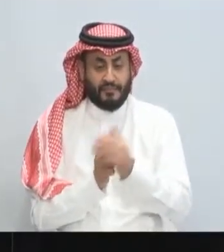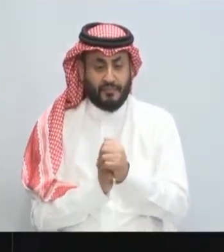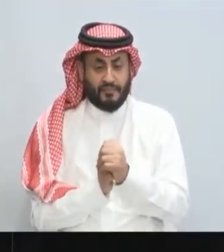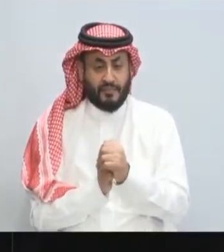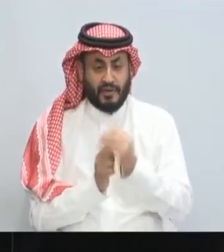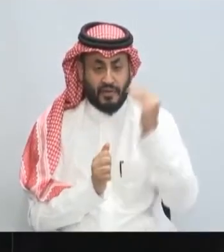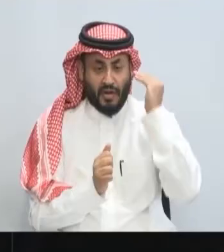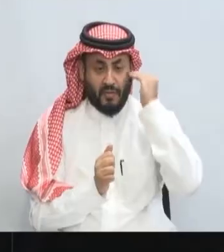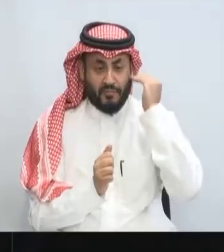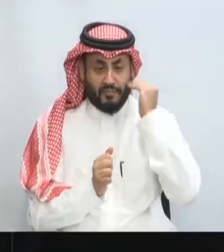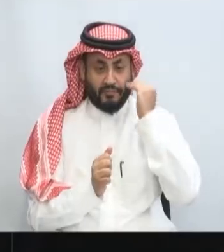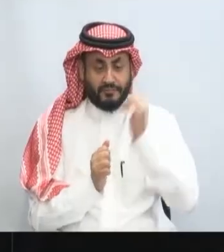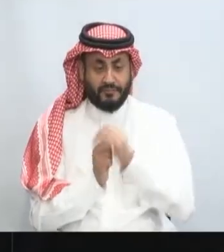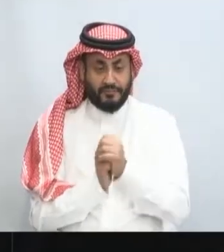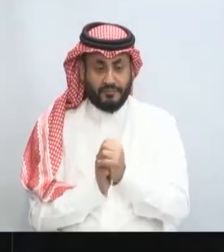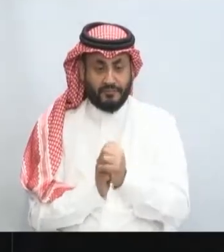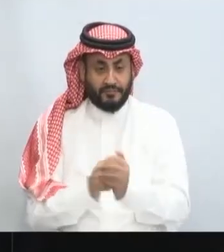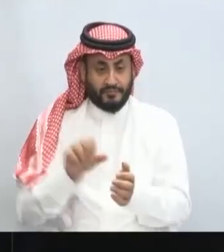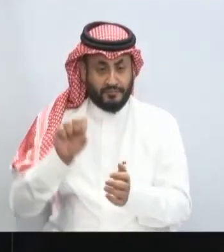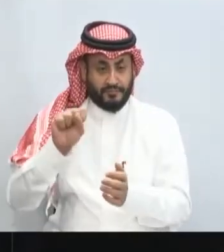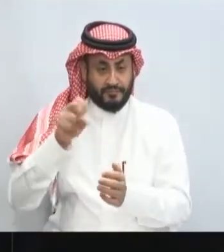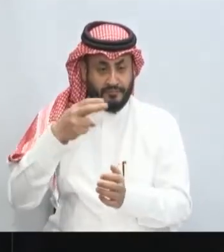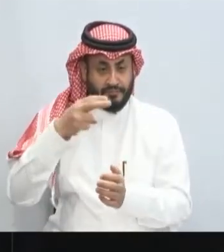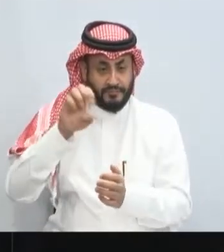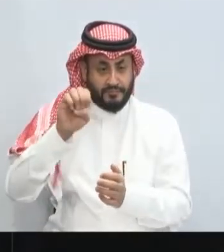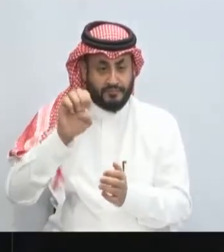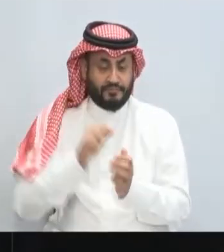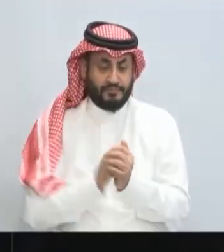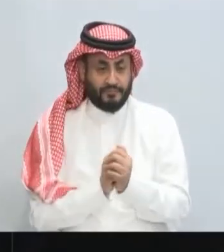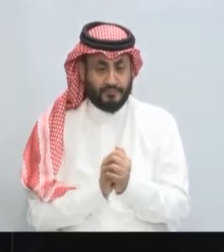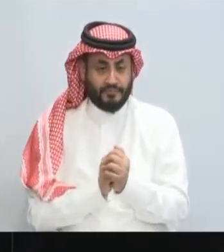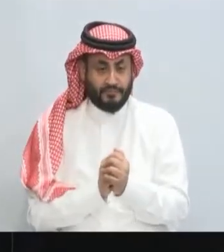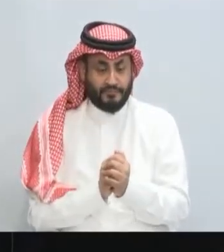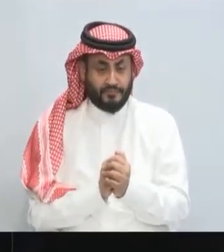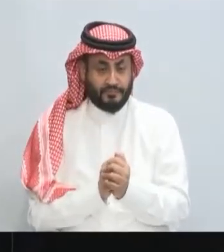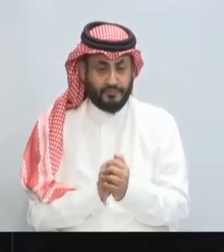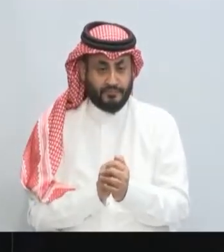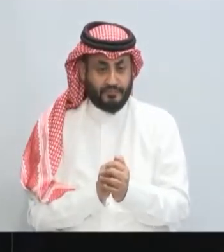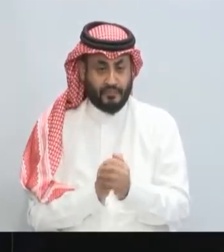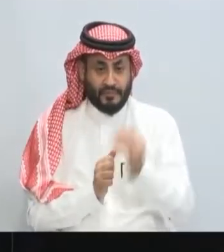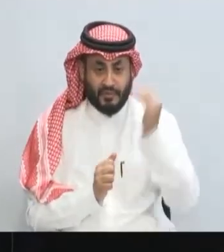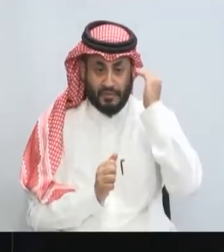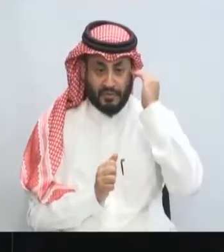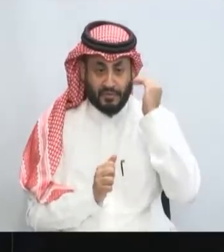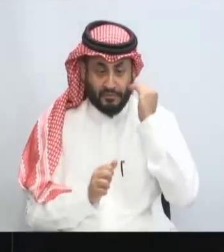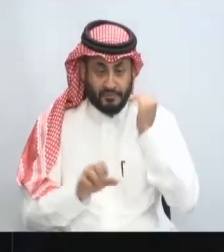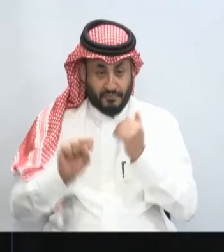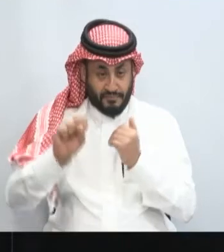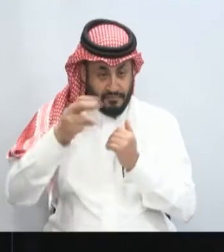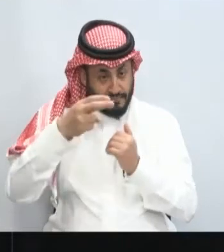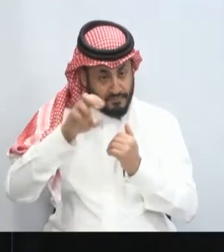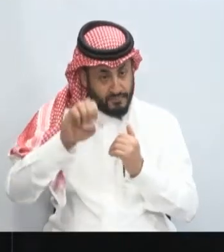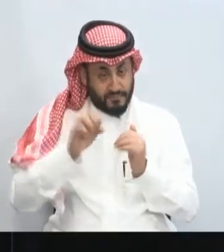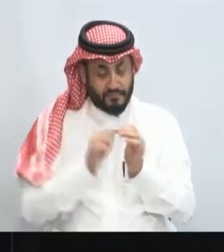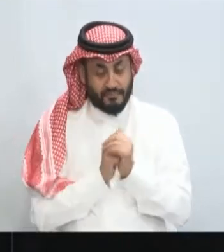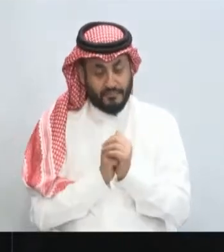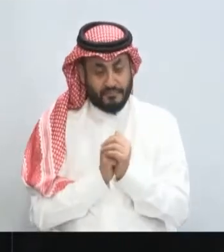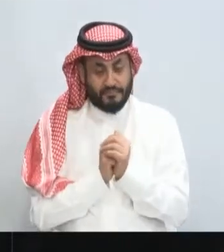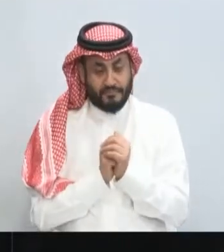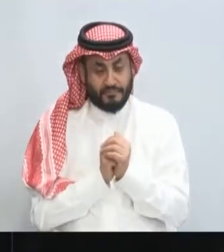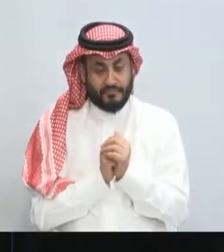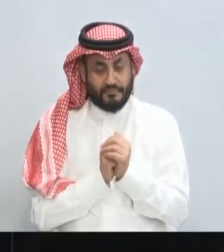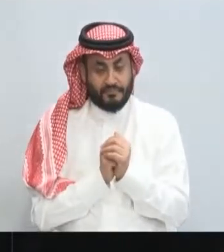we want to talk about one person, a girl or a woman, and we're going to use